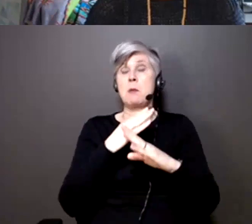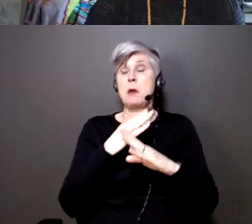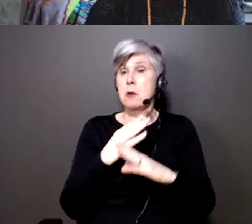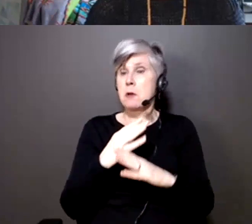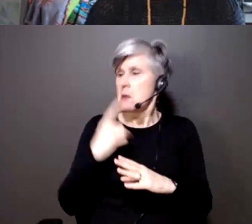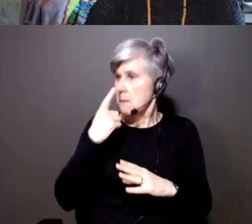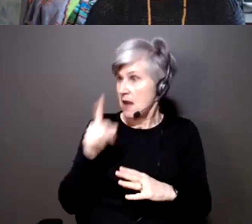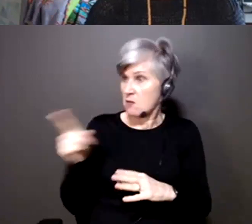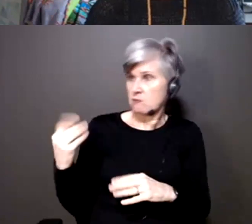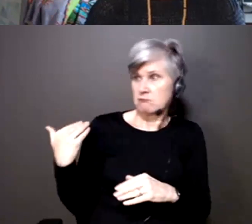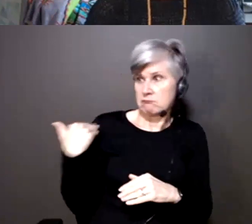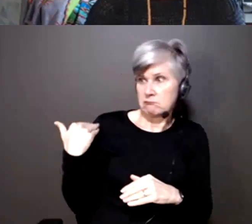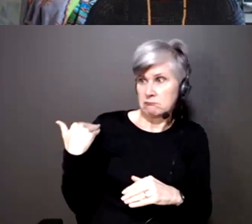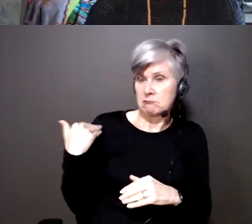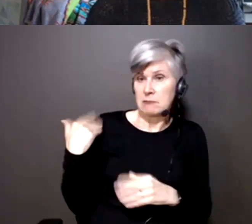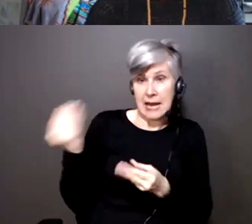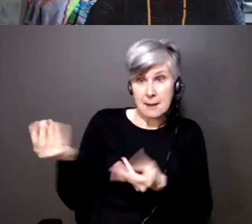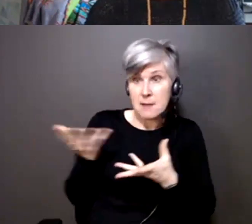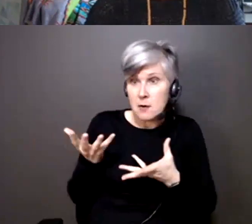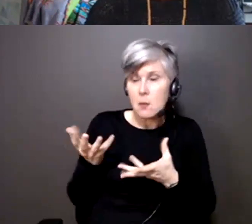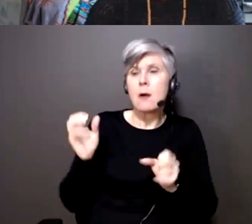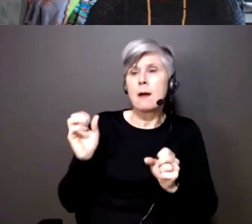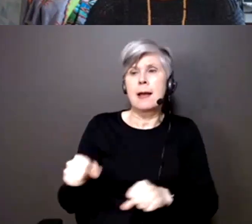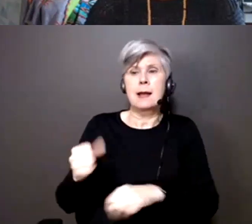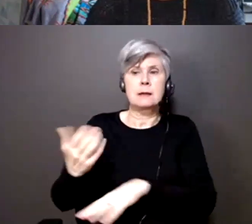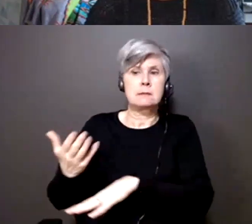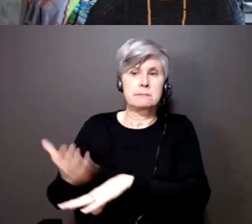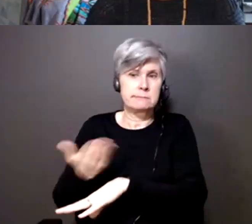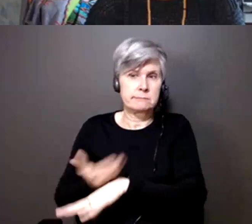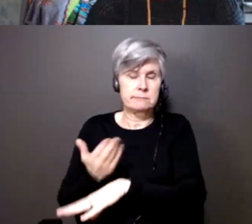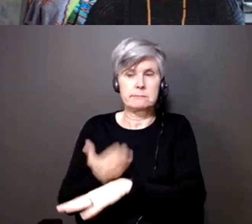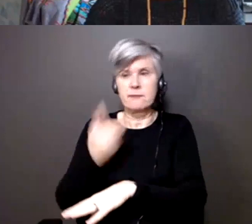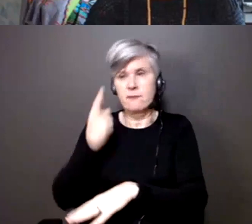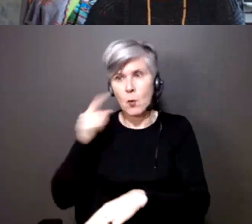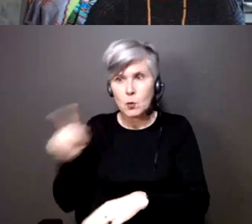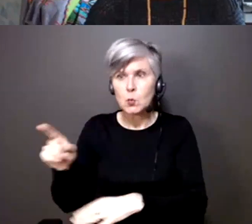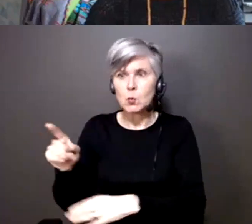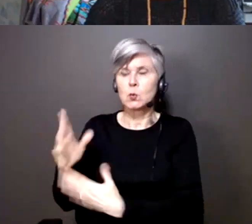together. That sounds great, Dana. Thank you so much.